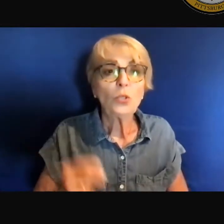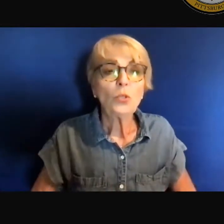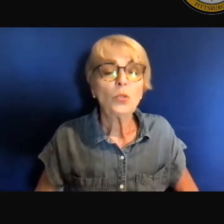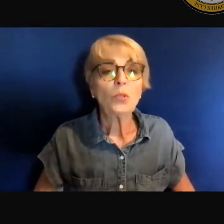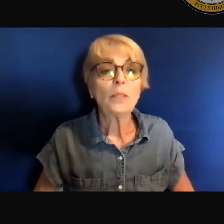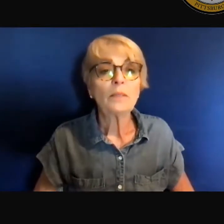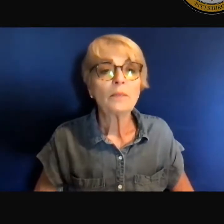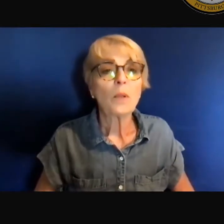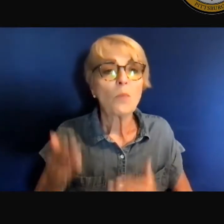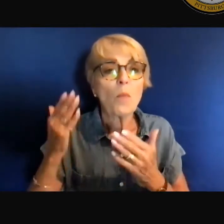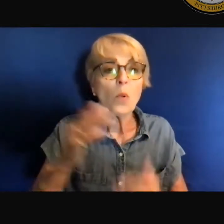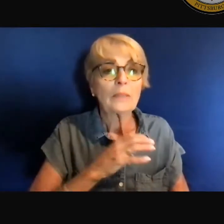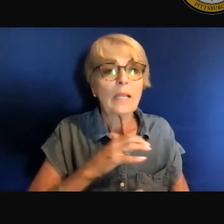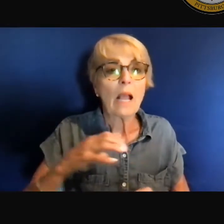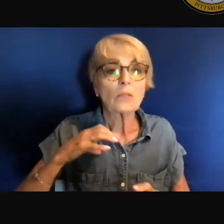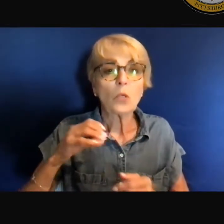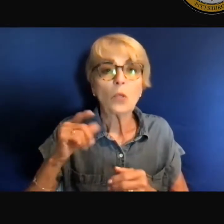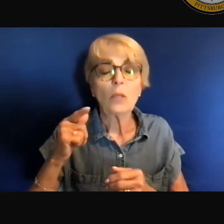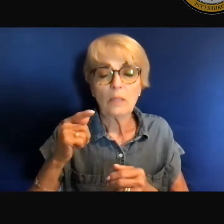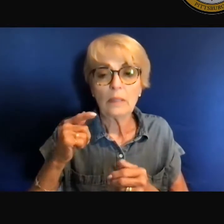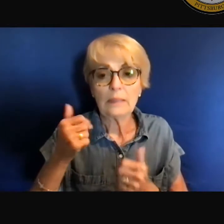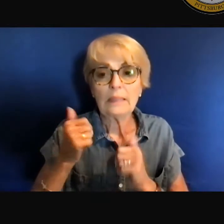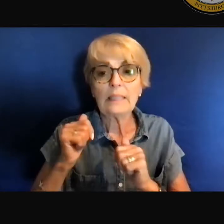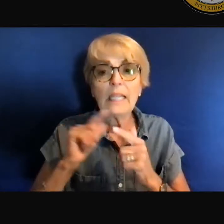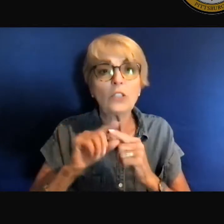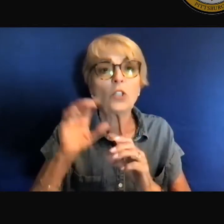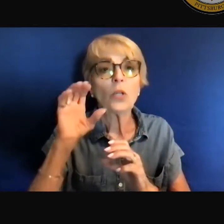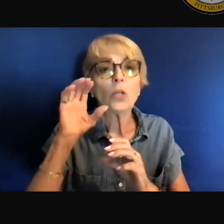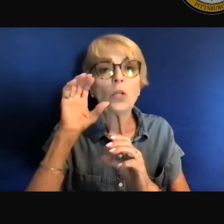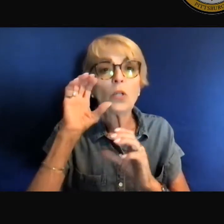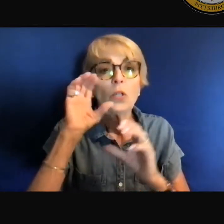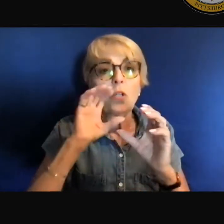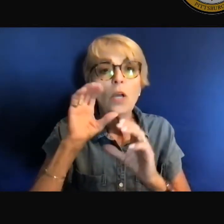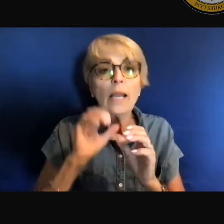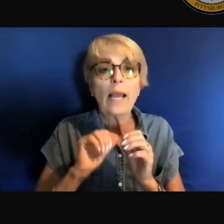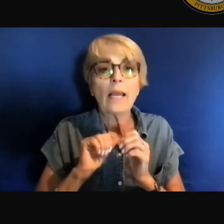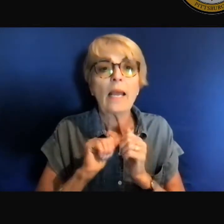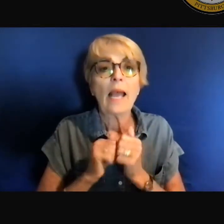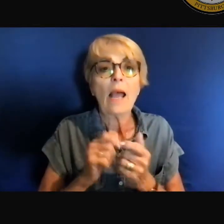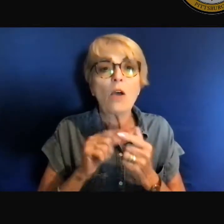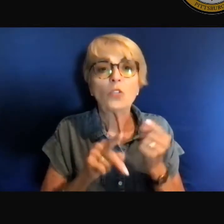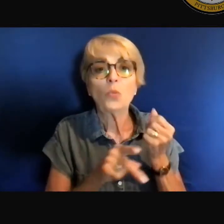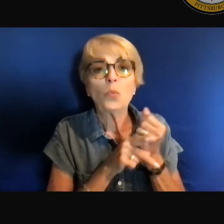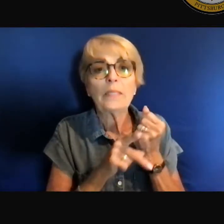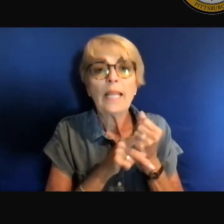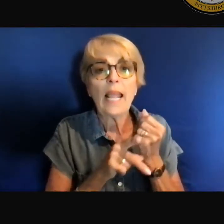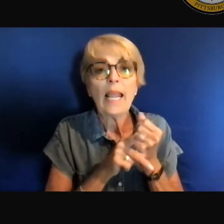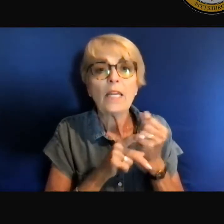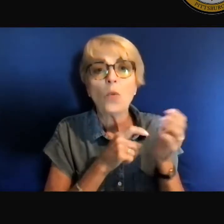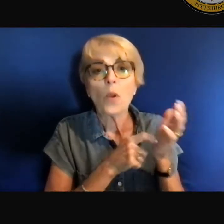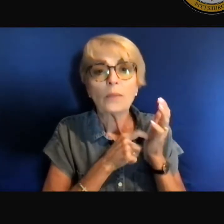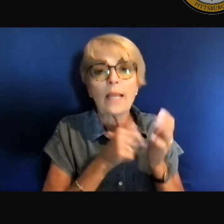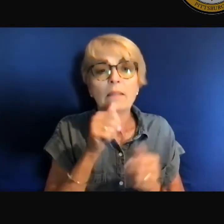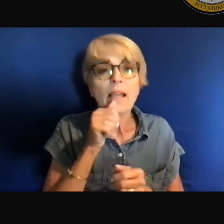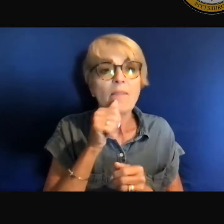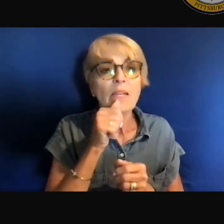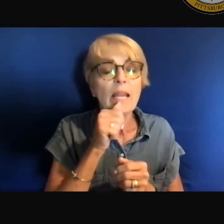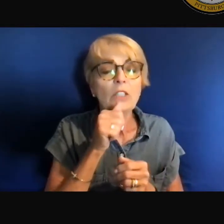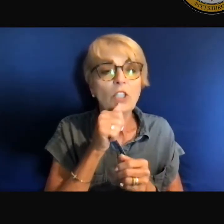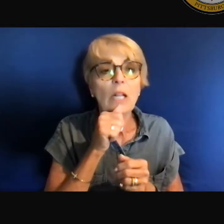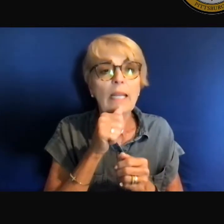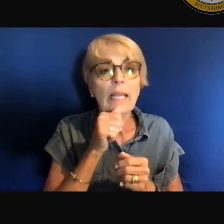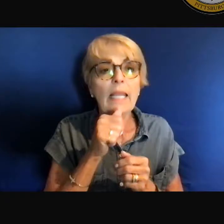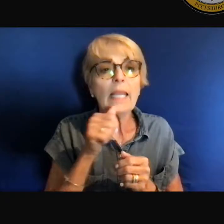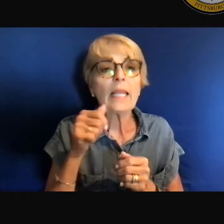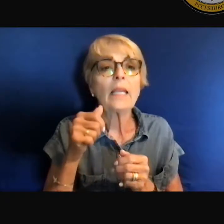proposes that council seek to look into how to retain requisite confidentiality provisions while having access to review proposals